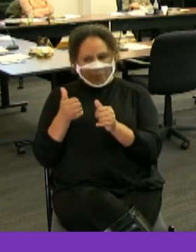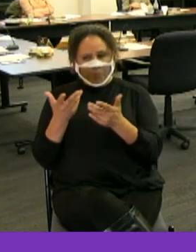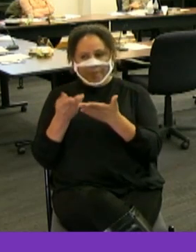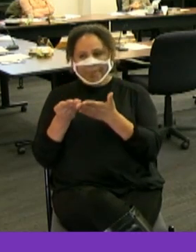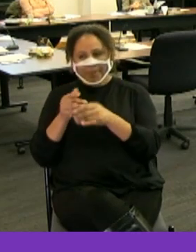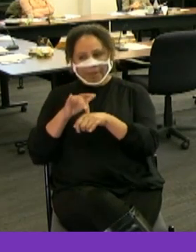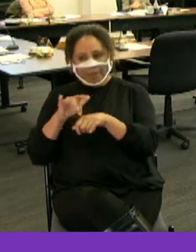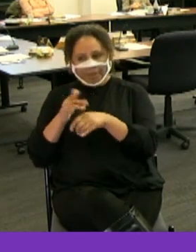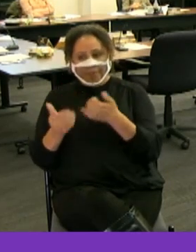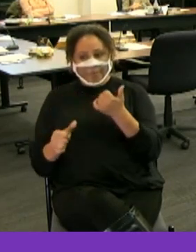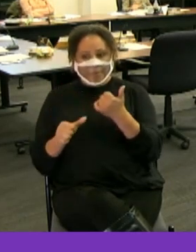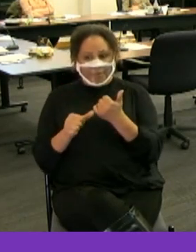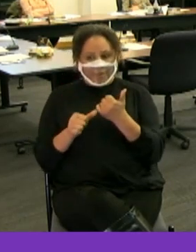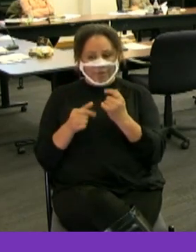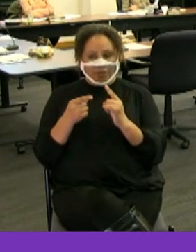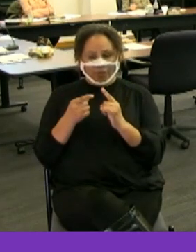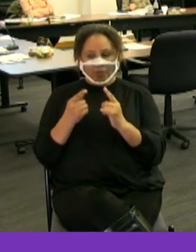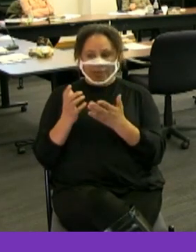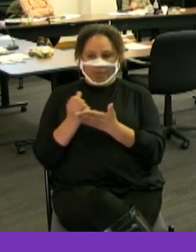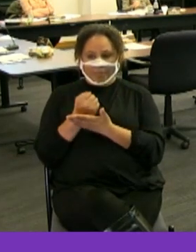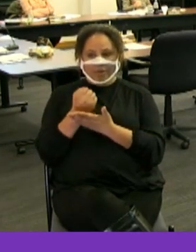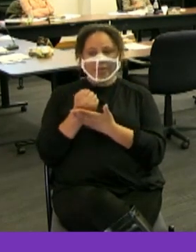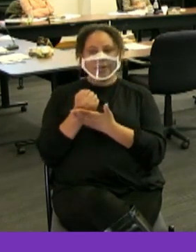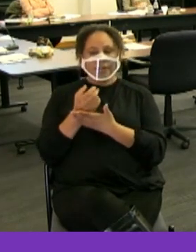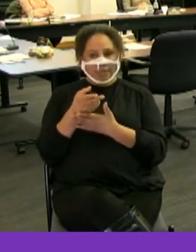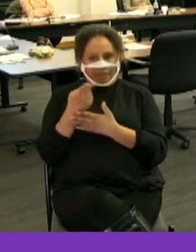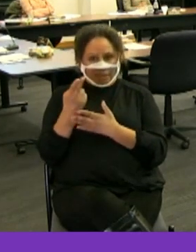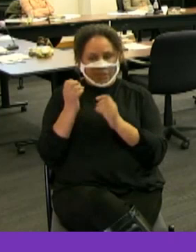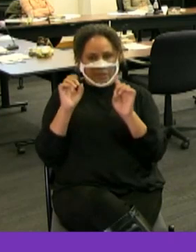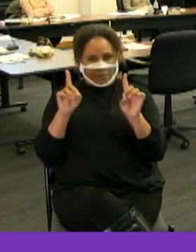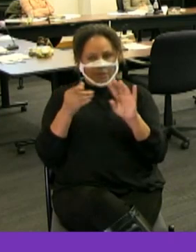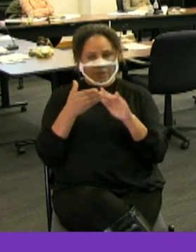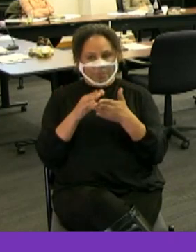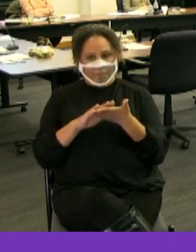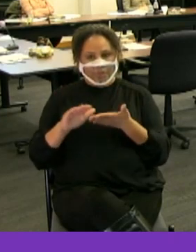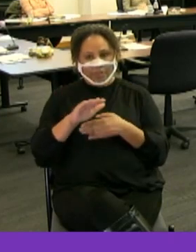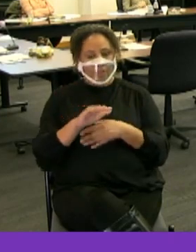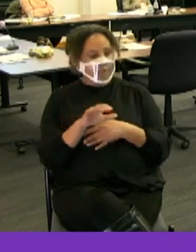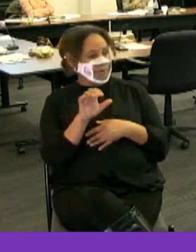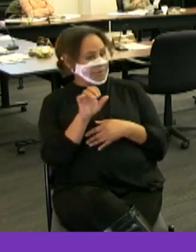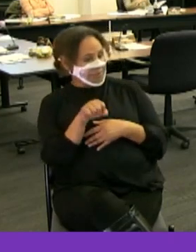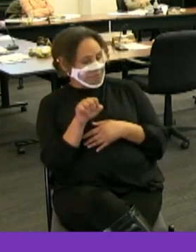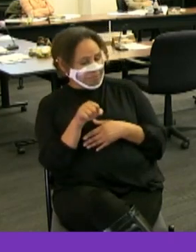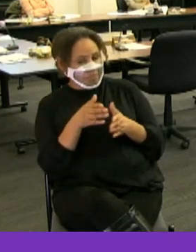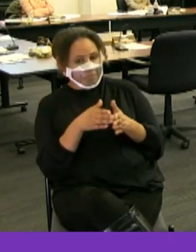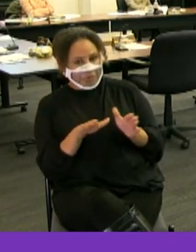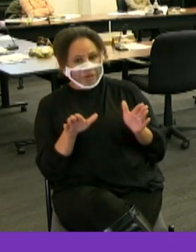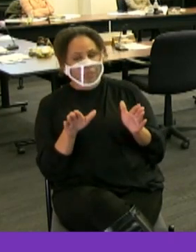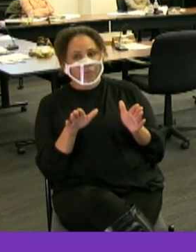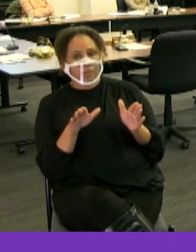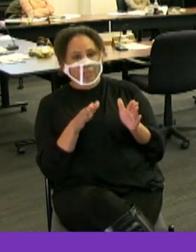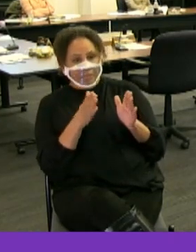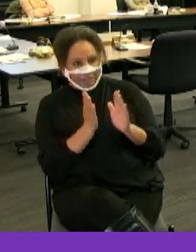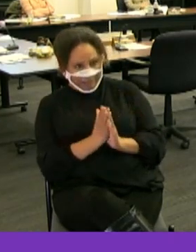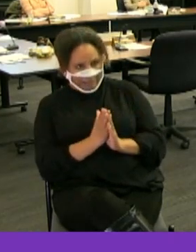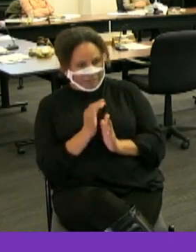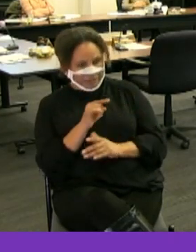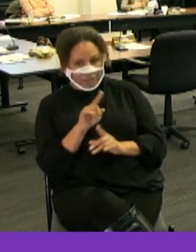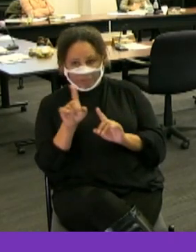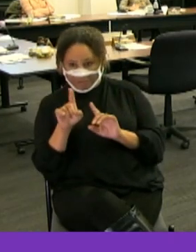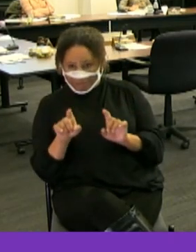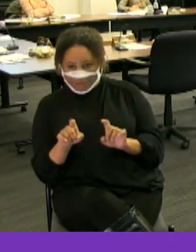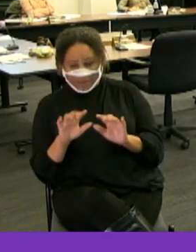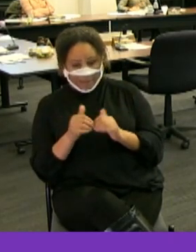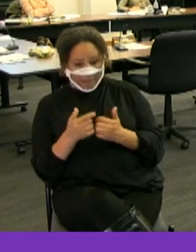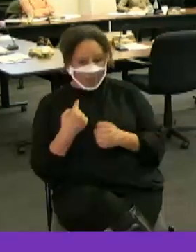in being attained through the higher education community colleges. Yeah, it was a general ask. She was kind of asking